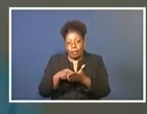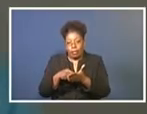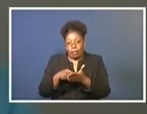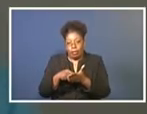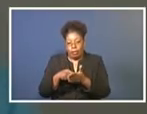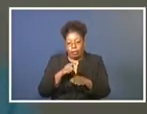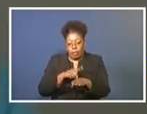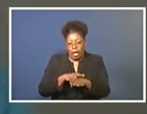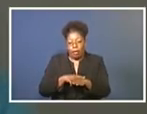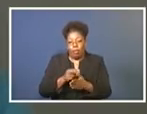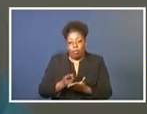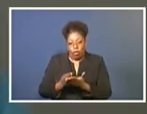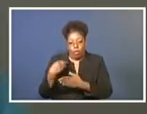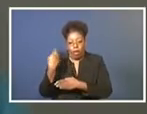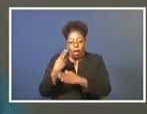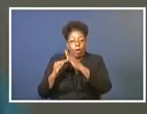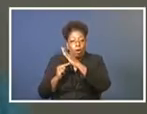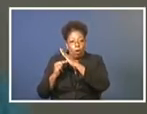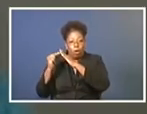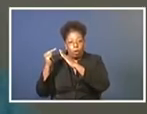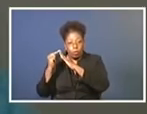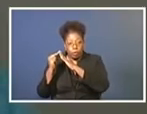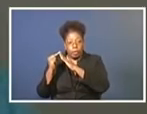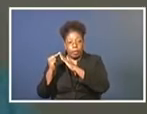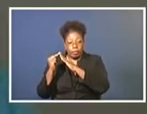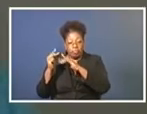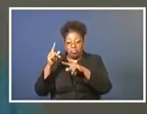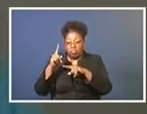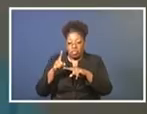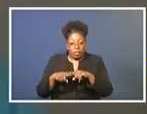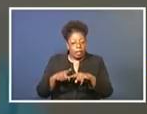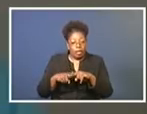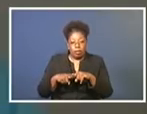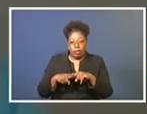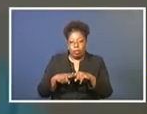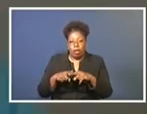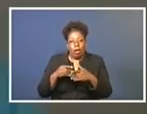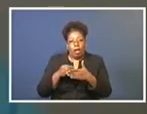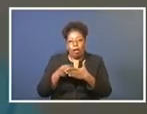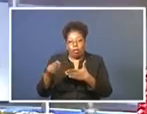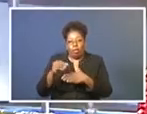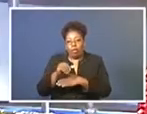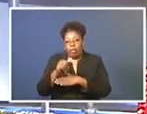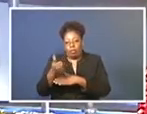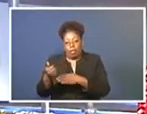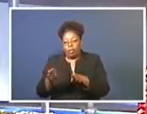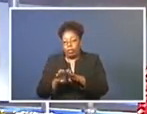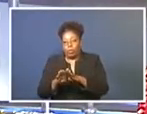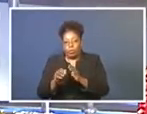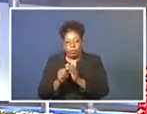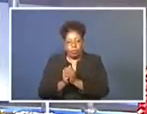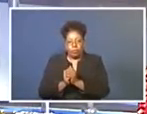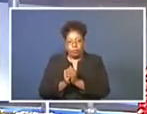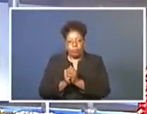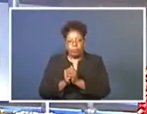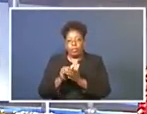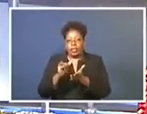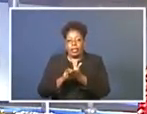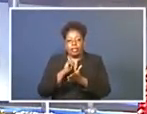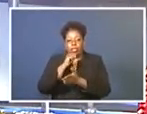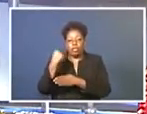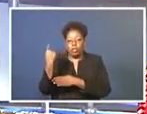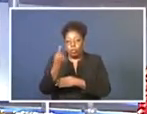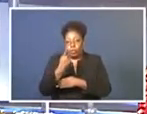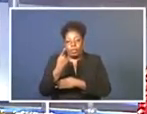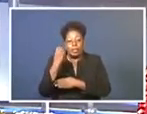recovery, our hotels can ill afford another expense. Well, that is not the only thing